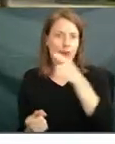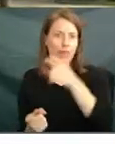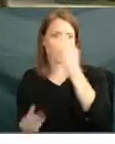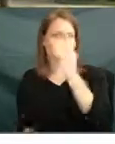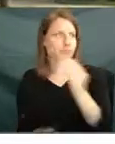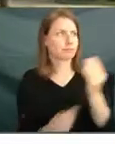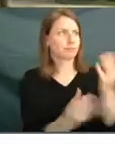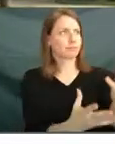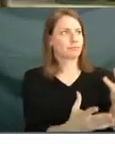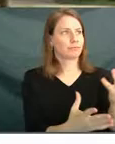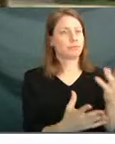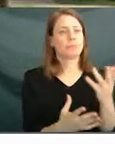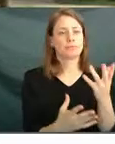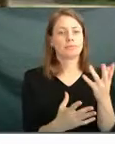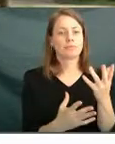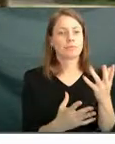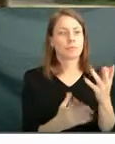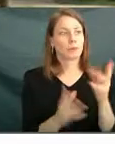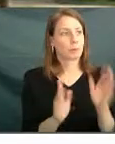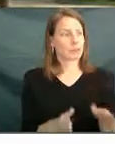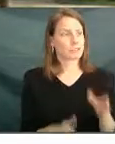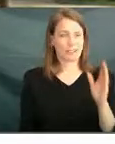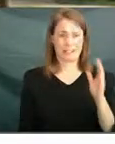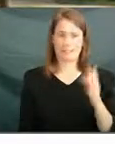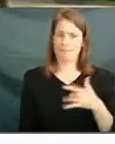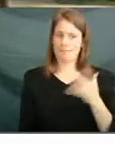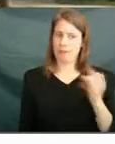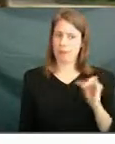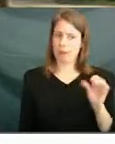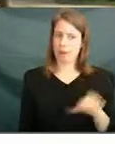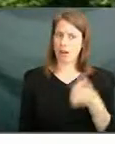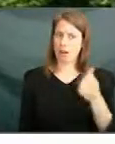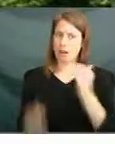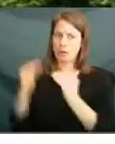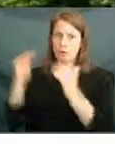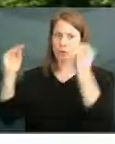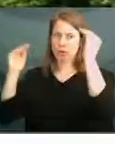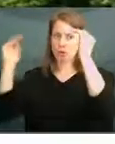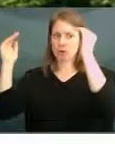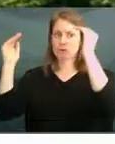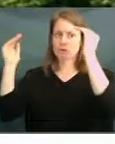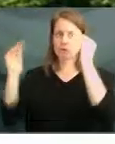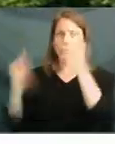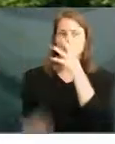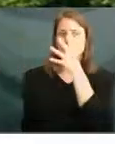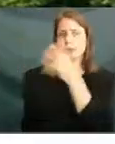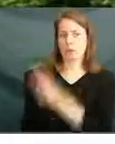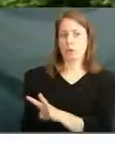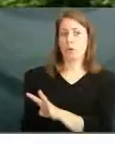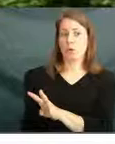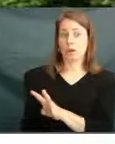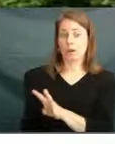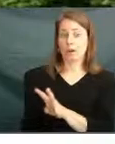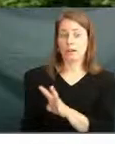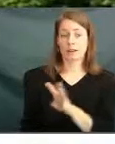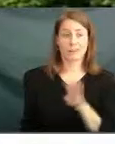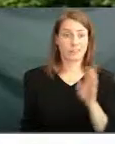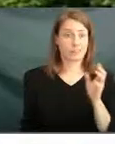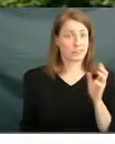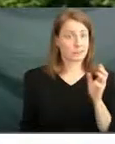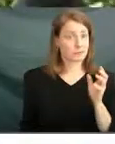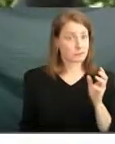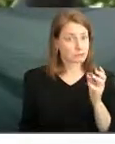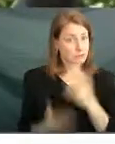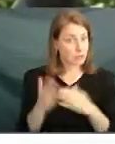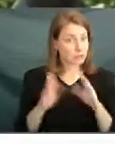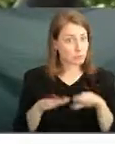ignoring the very sad fact that a lot of children really were scared to go to school. A government-led manifesto against